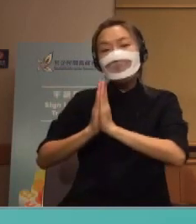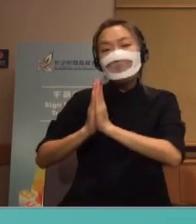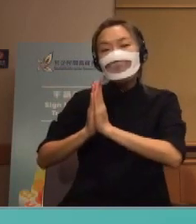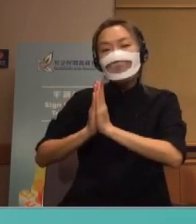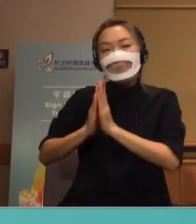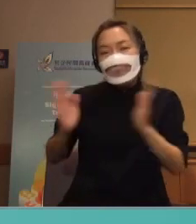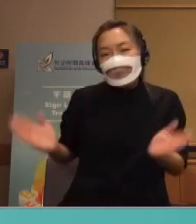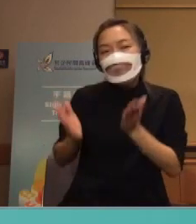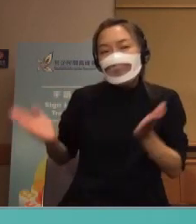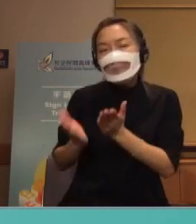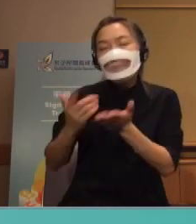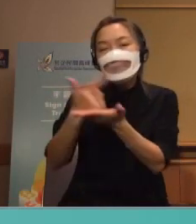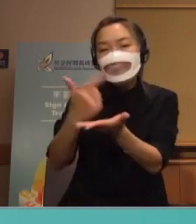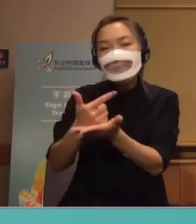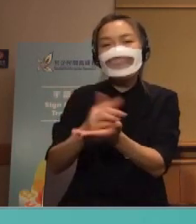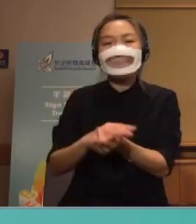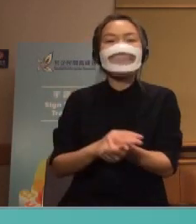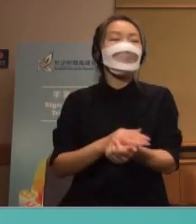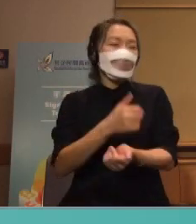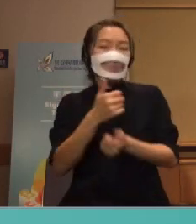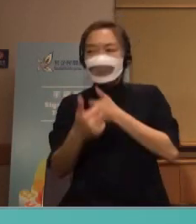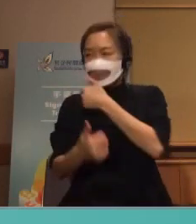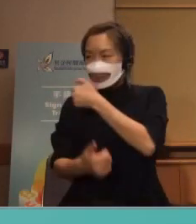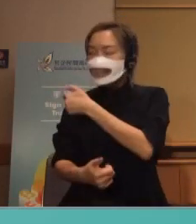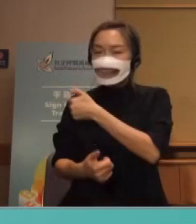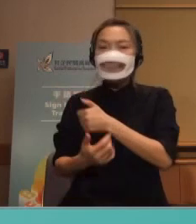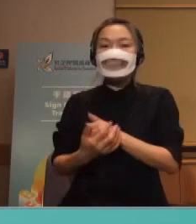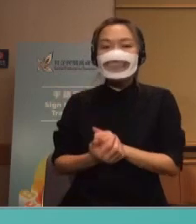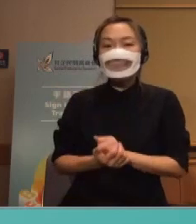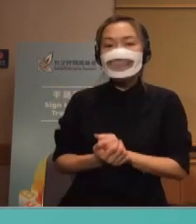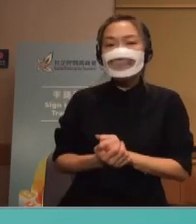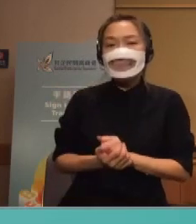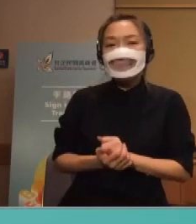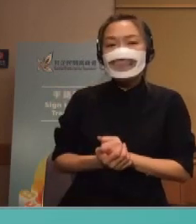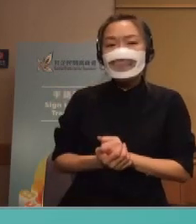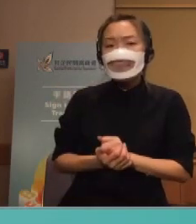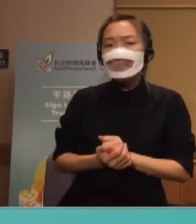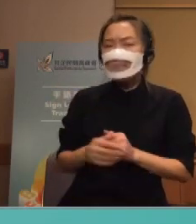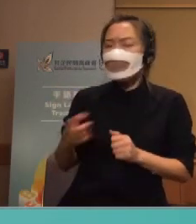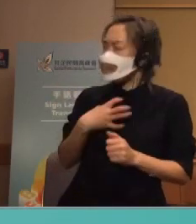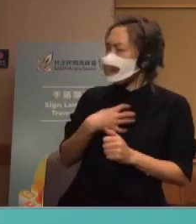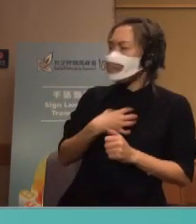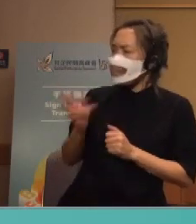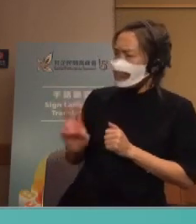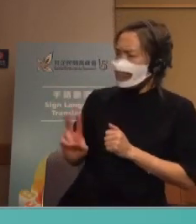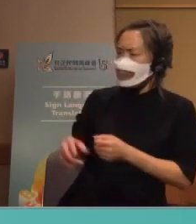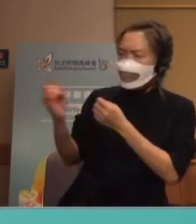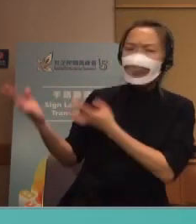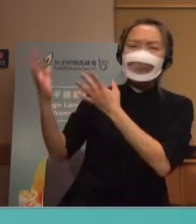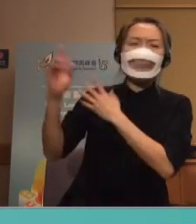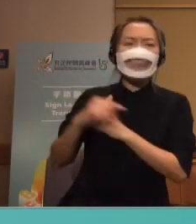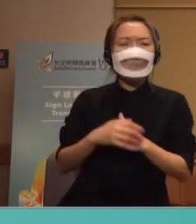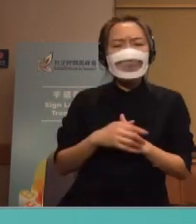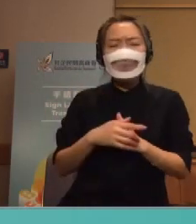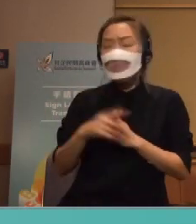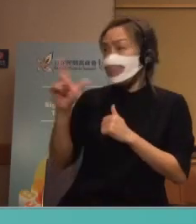you. Sense of belonging. I feel it. Feel it from you. From over here. Lewis. Actually,